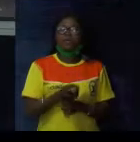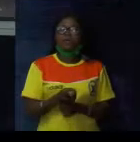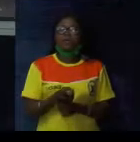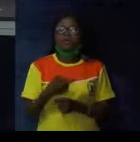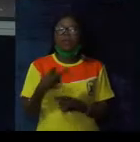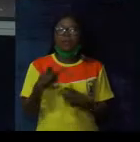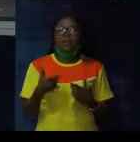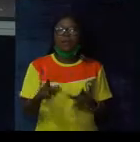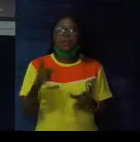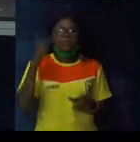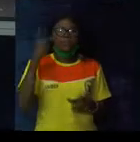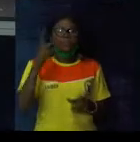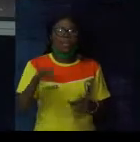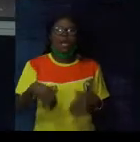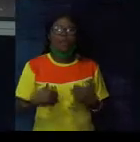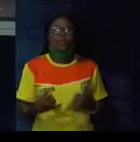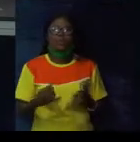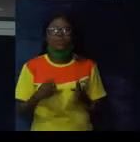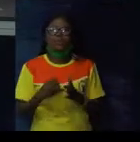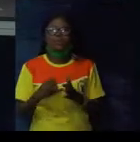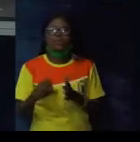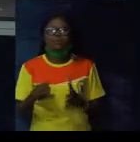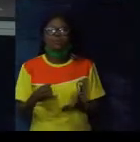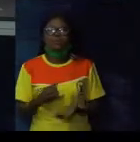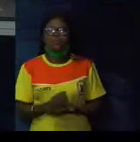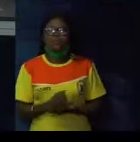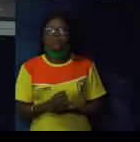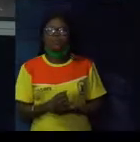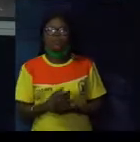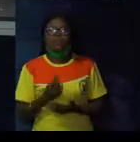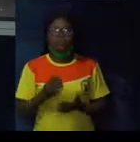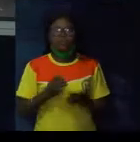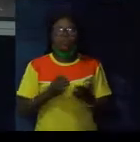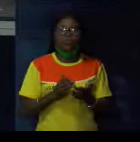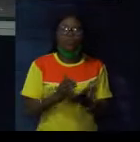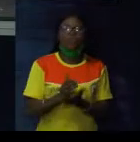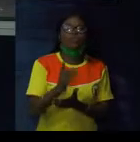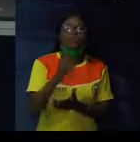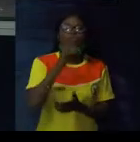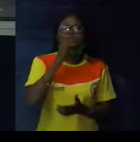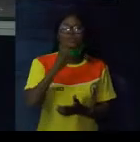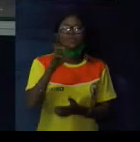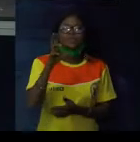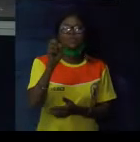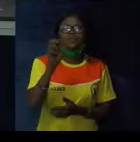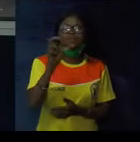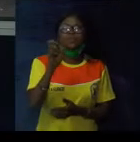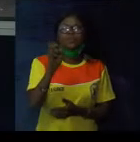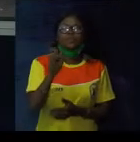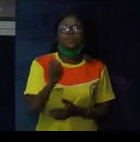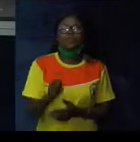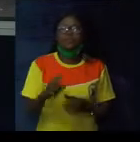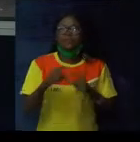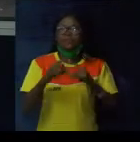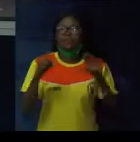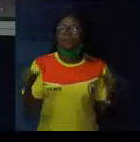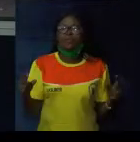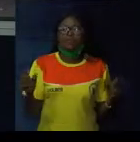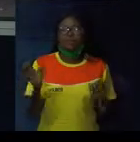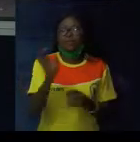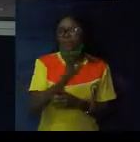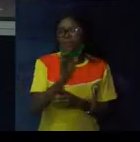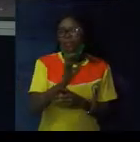Have you selected your answer? Let's see how it's done. The correct answer is 30 degrees Celsius.